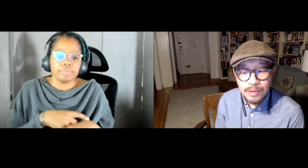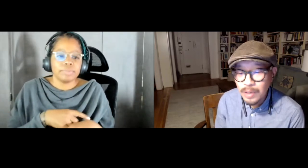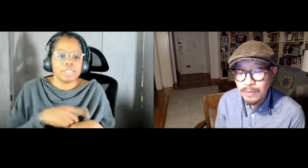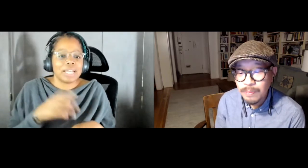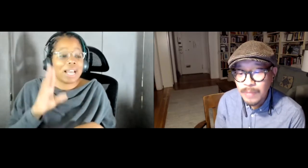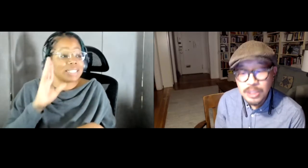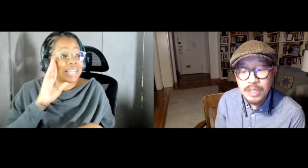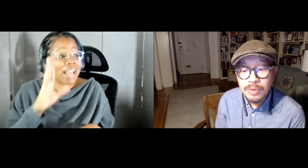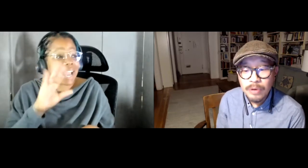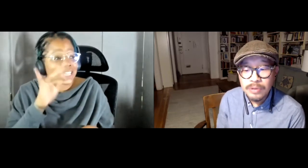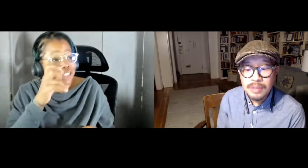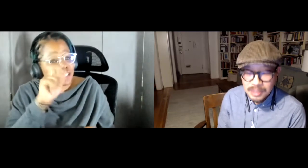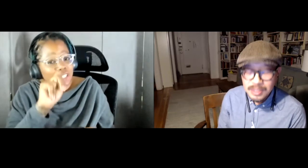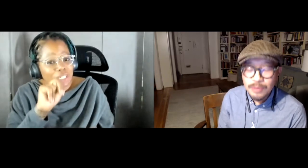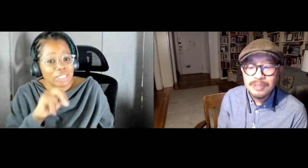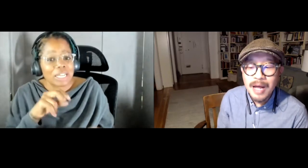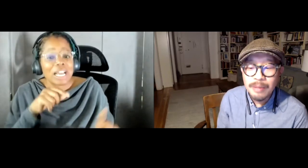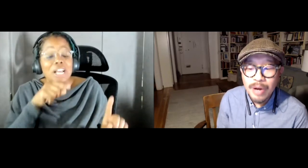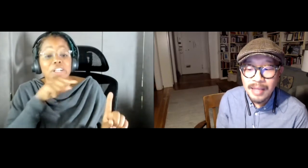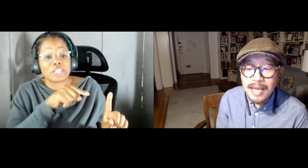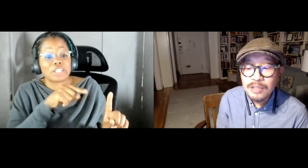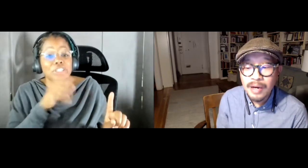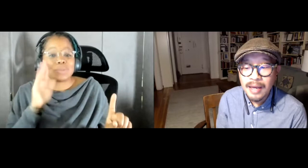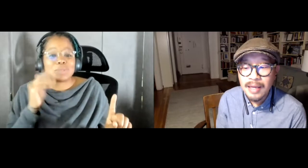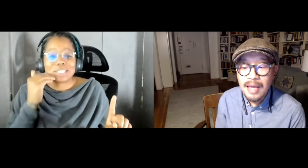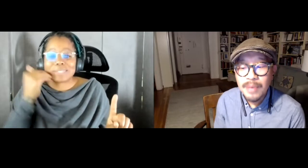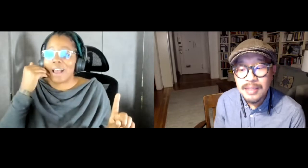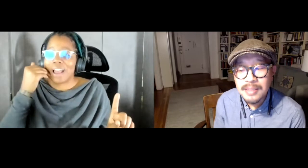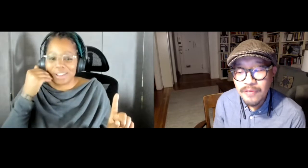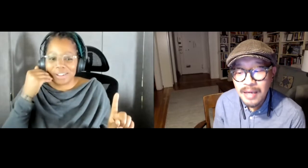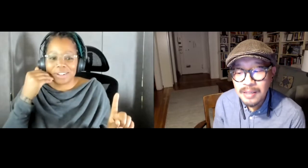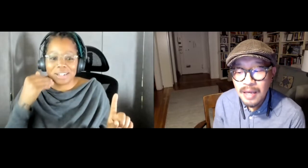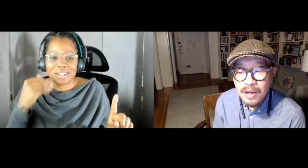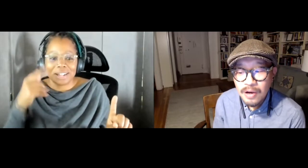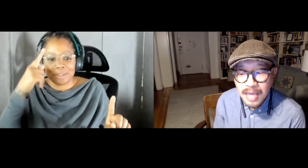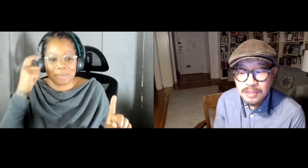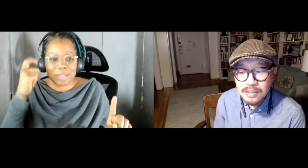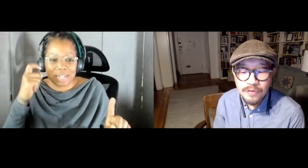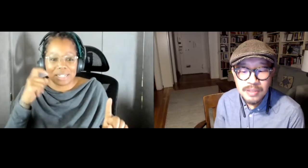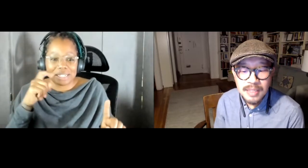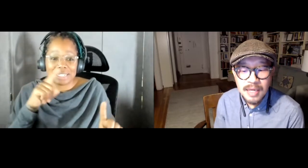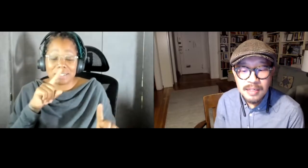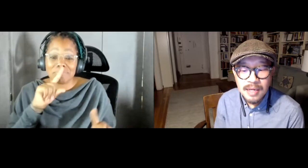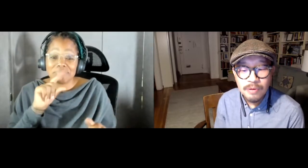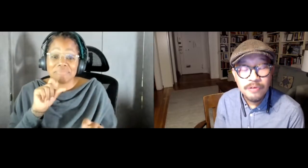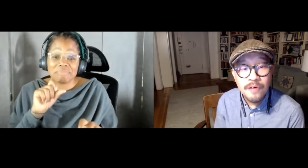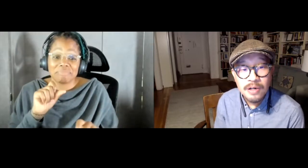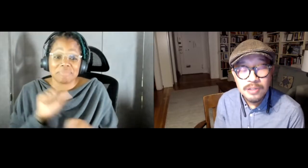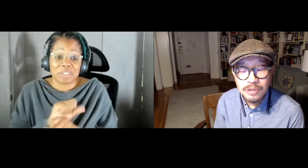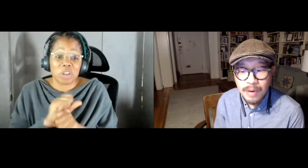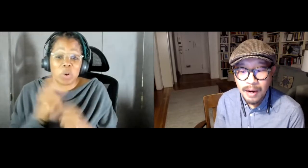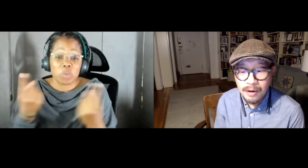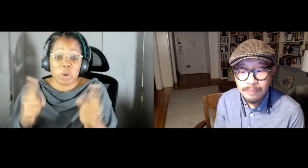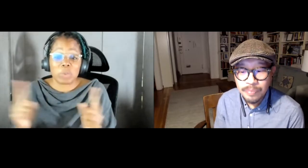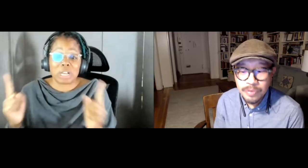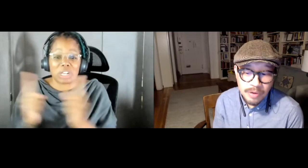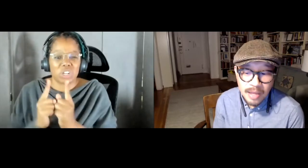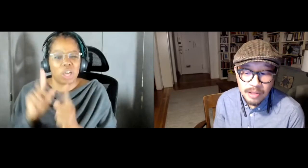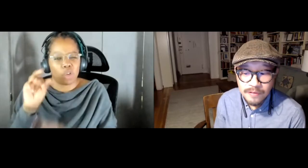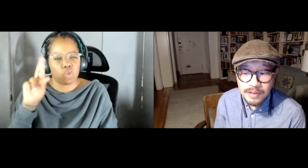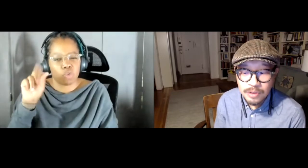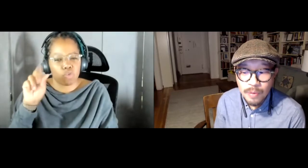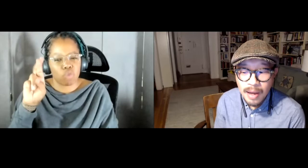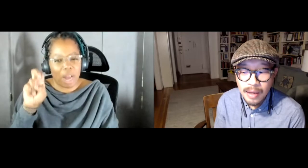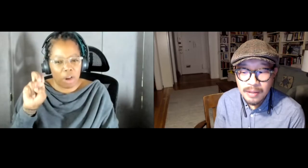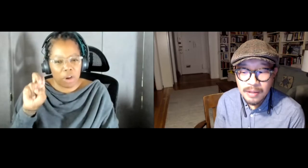say, and she would smile brightly, as would I, because in fact, occasions for us to get together were far too rare, though